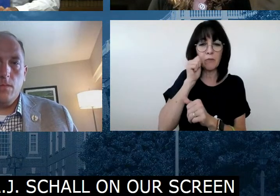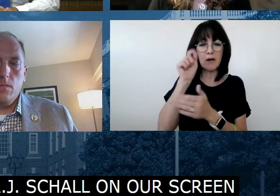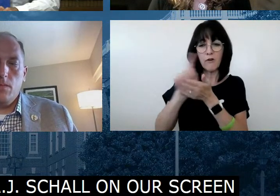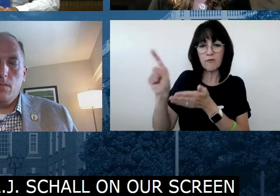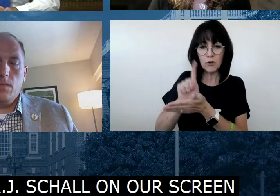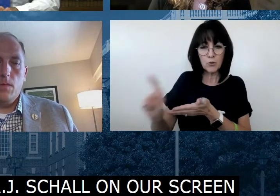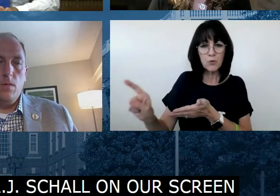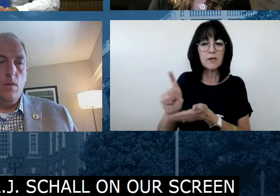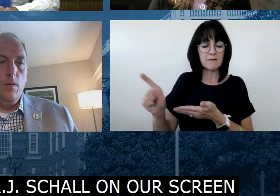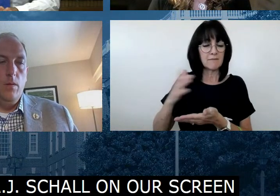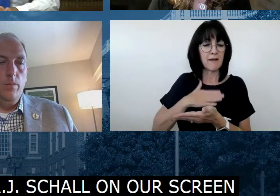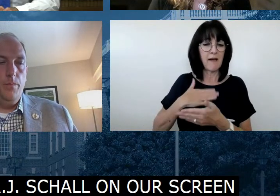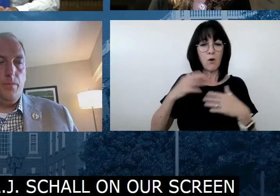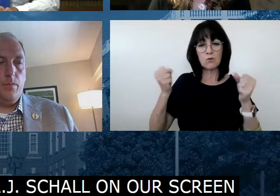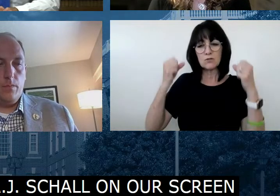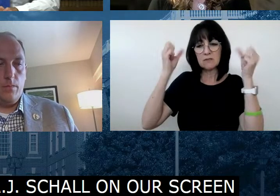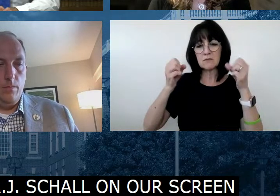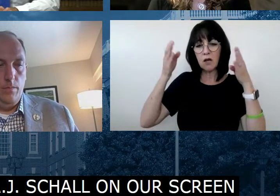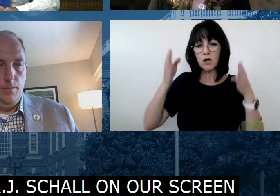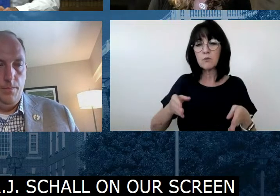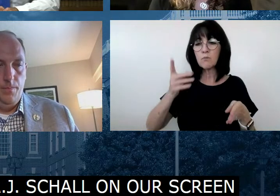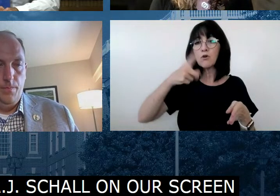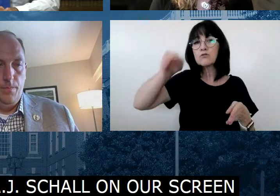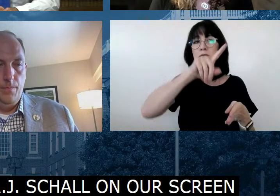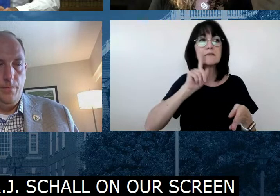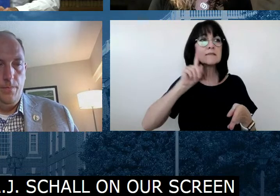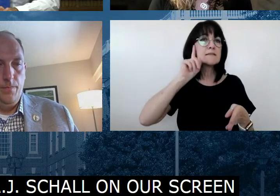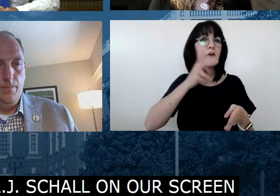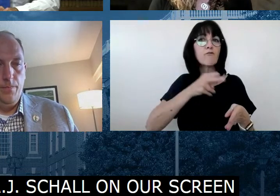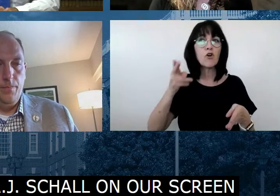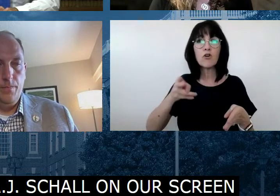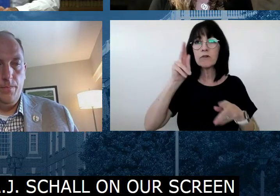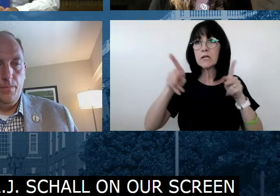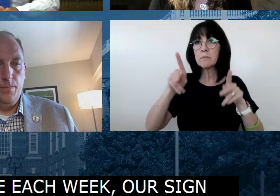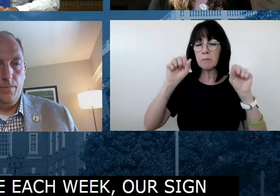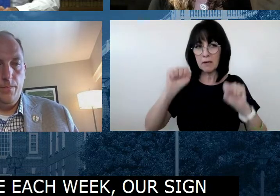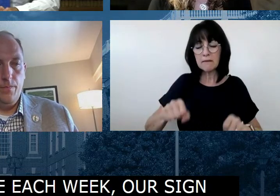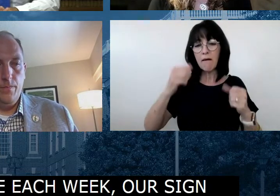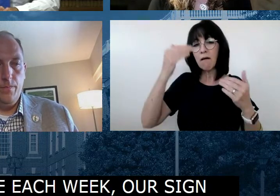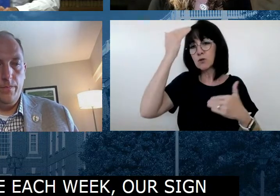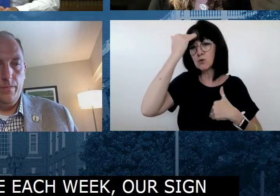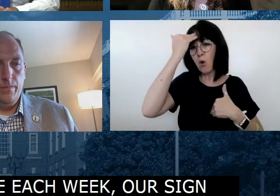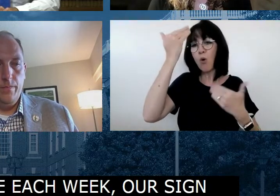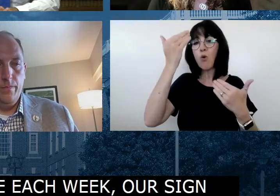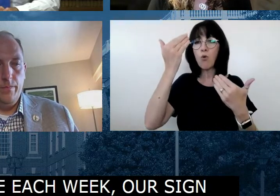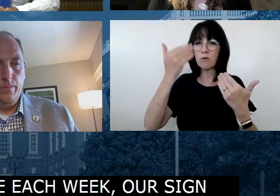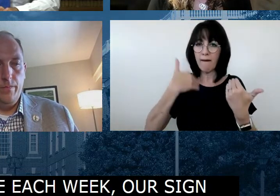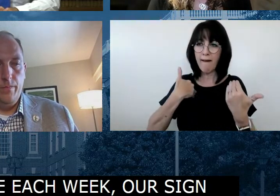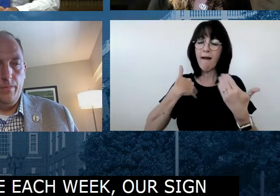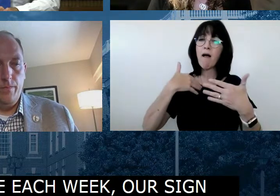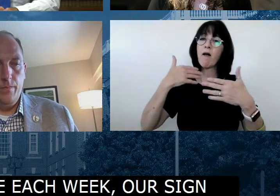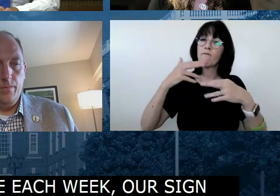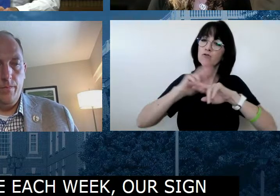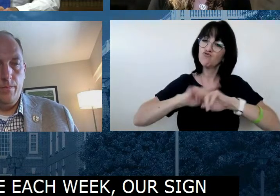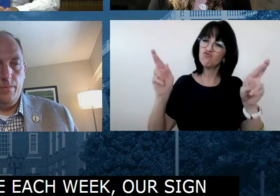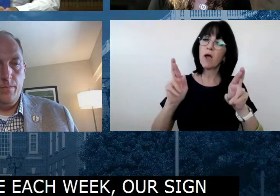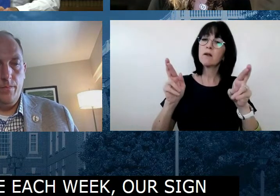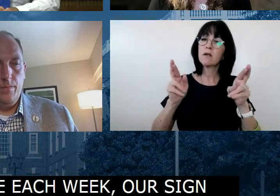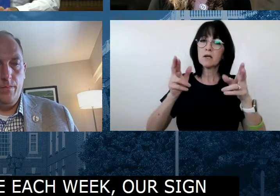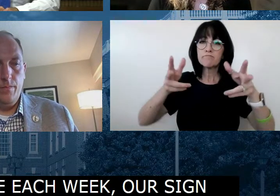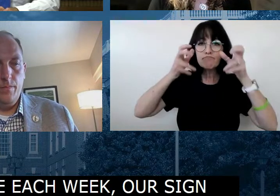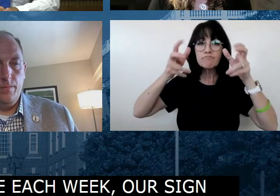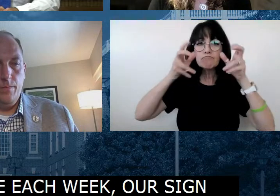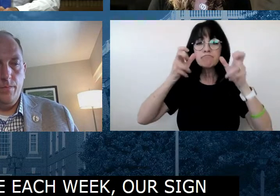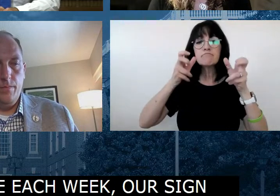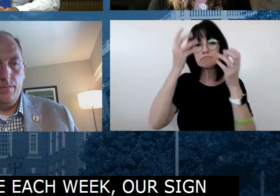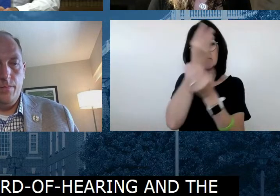language expert for the deaf and hard of hearing, and for the thousands, tens of thousands of Delawareans who've joined us.